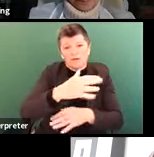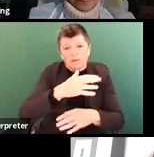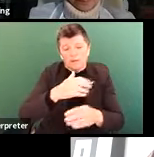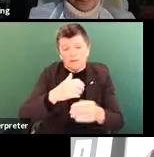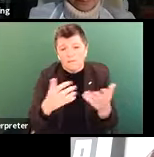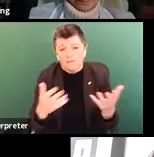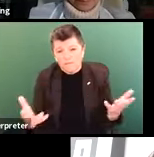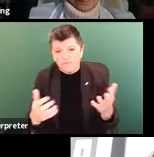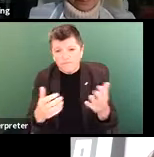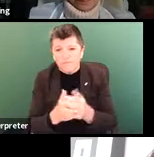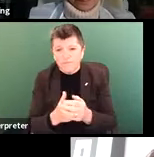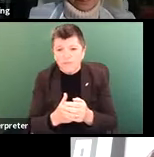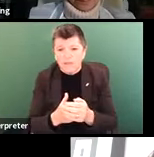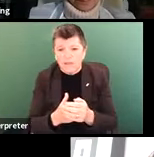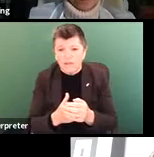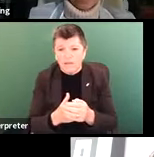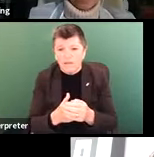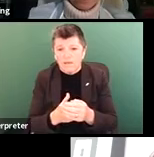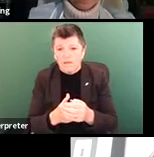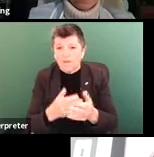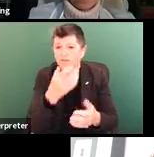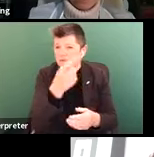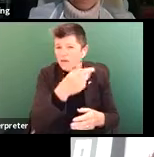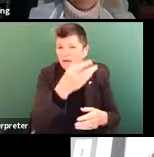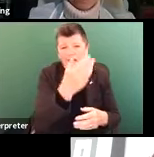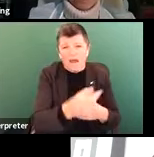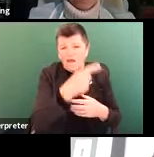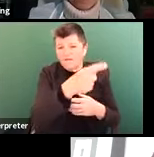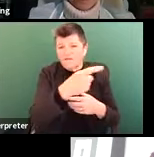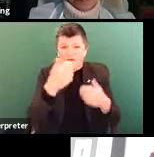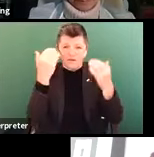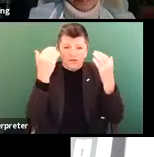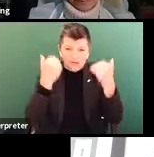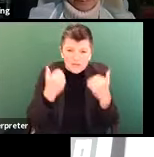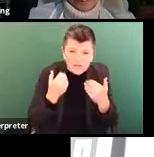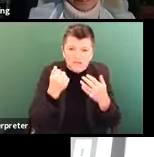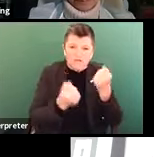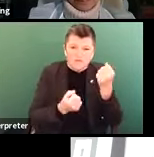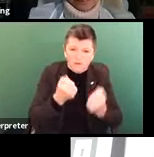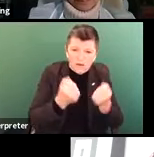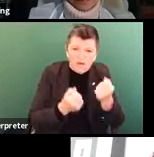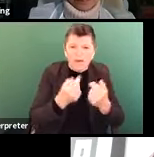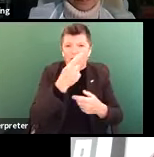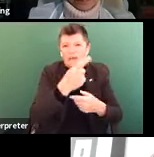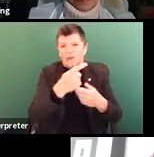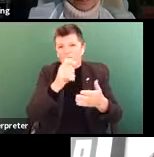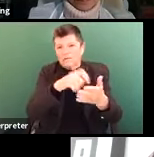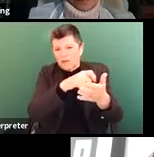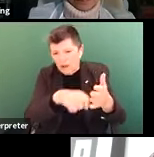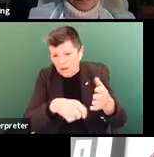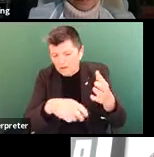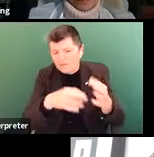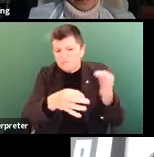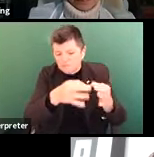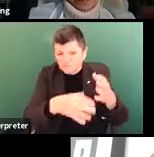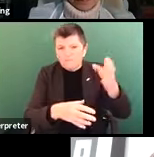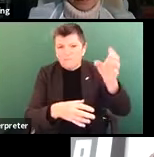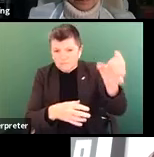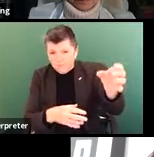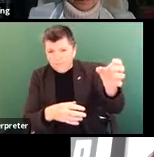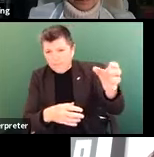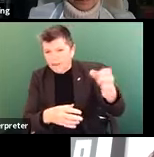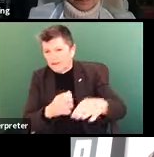have the judiciary and they are in the legislative, and it's just